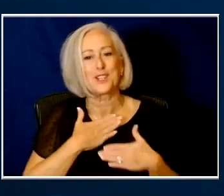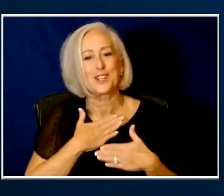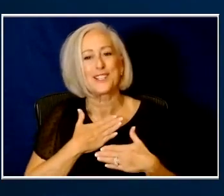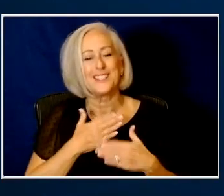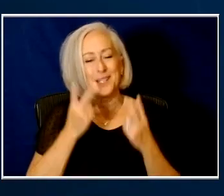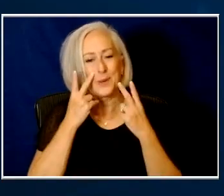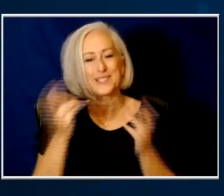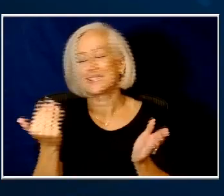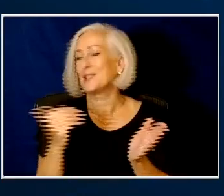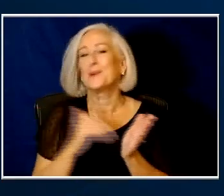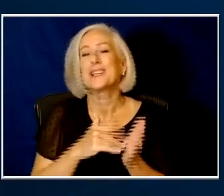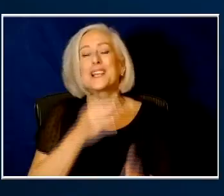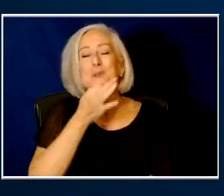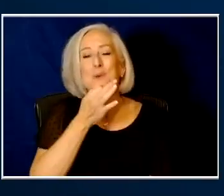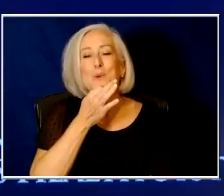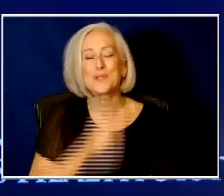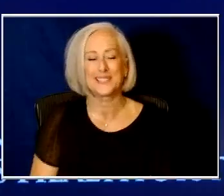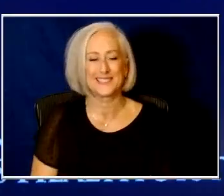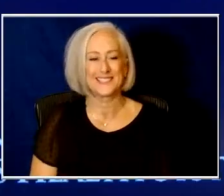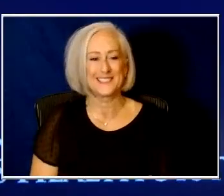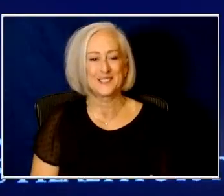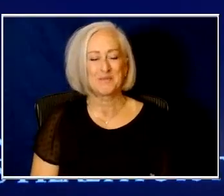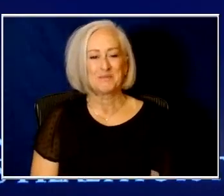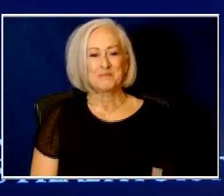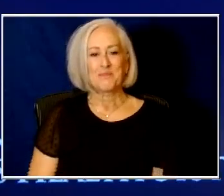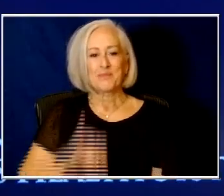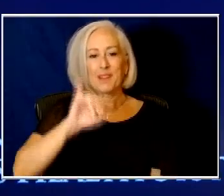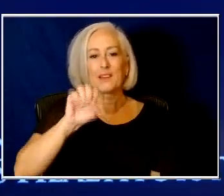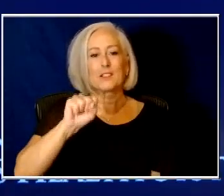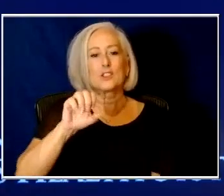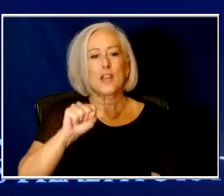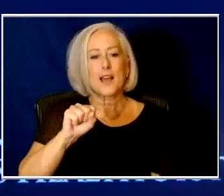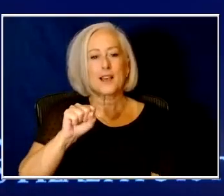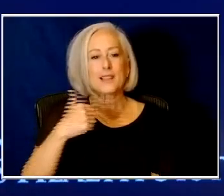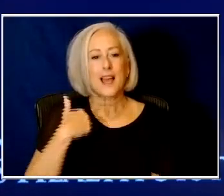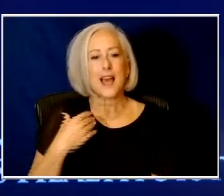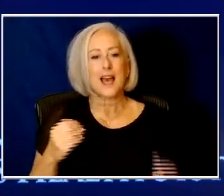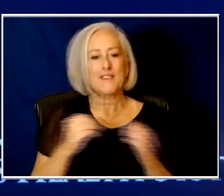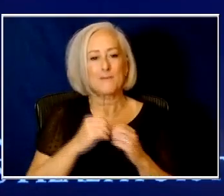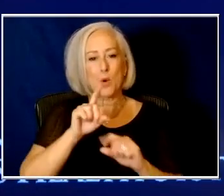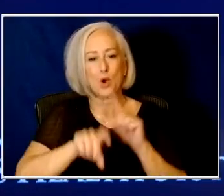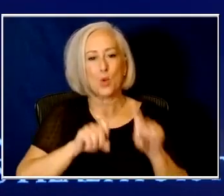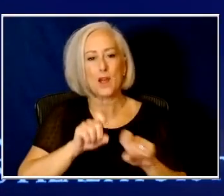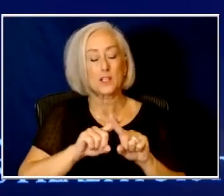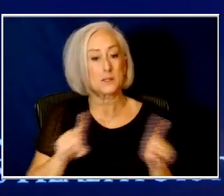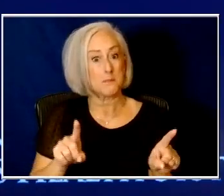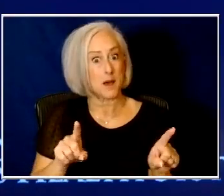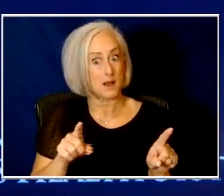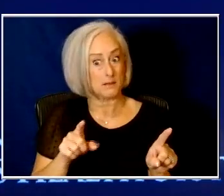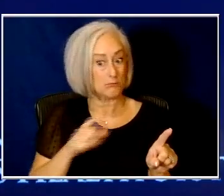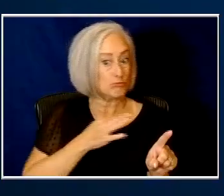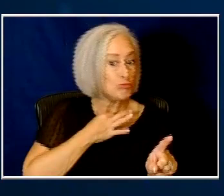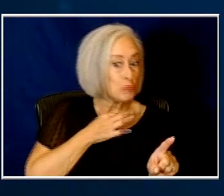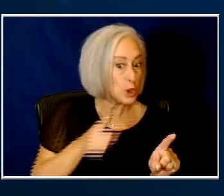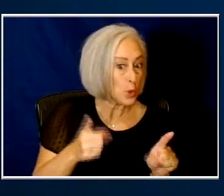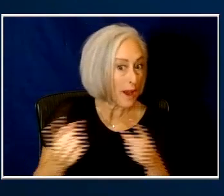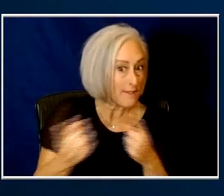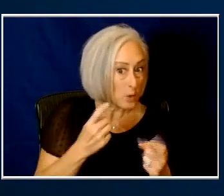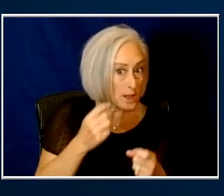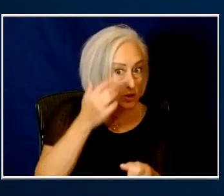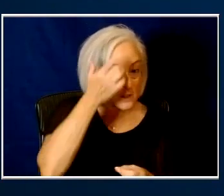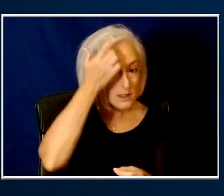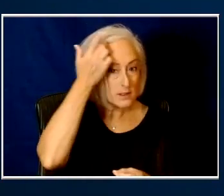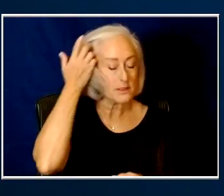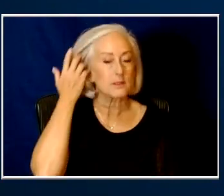again pretty darn soon. Yep. Jess, I've got some more questions for our guests, but I'm going to see if you have questions first. I'm going